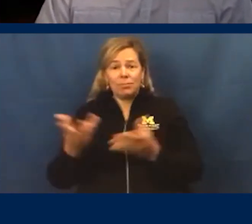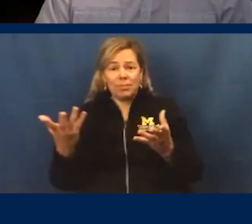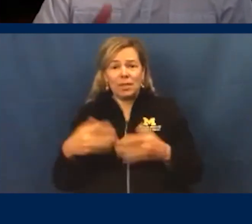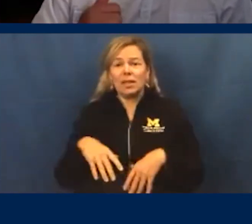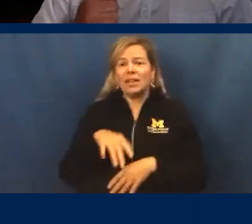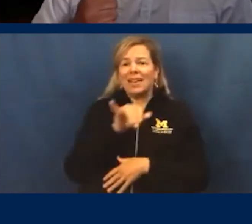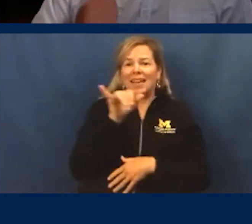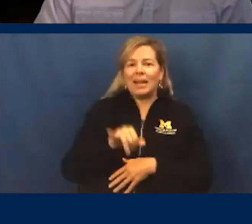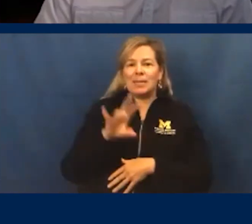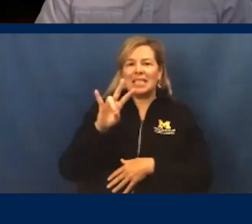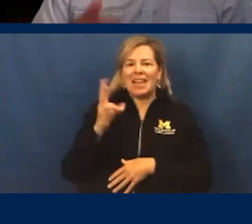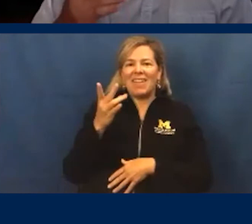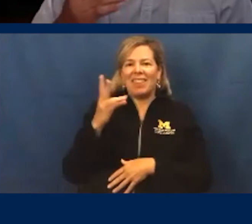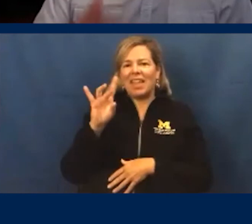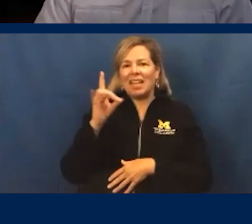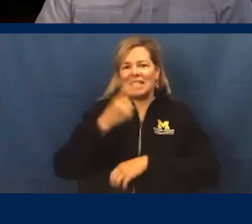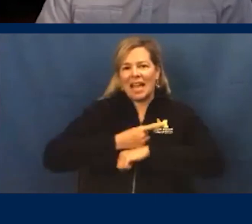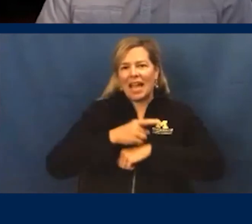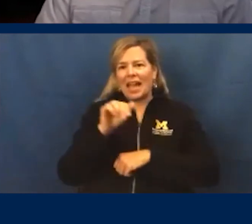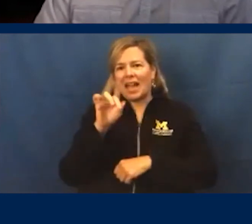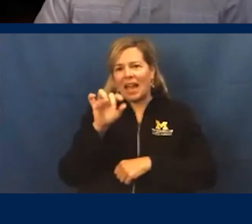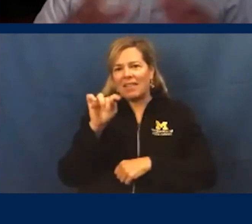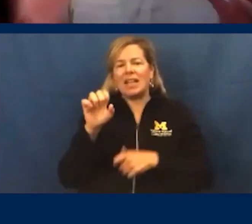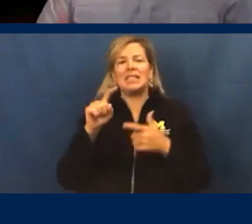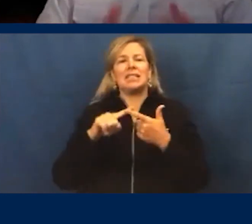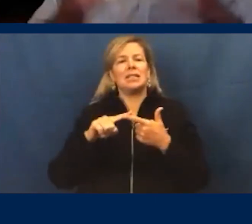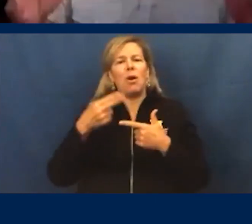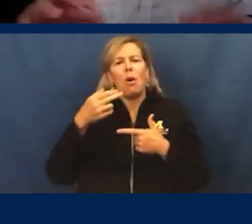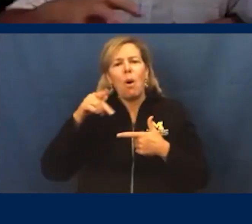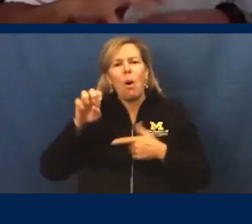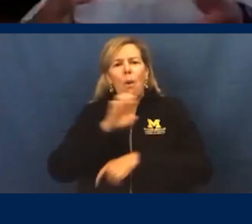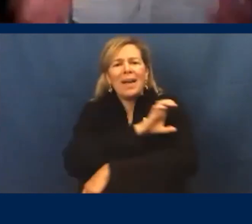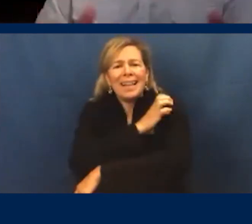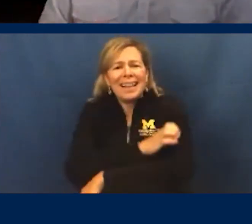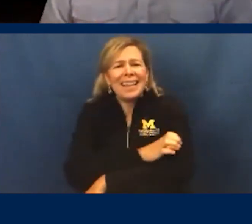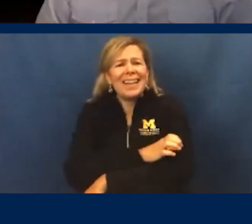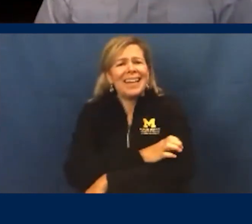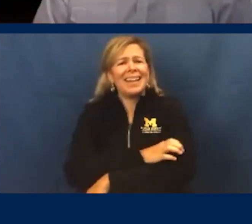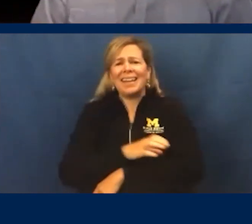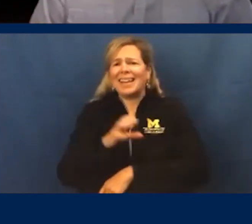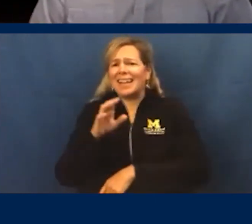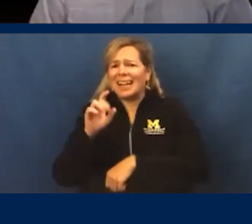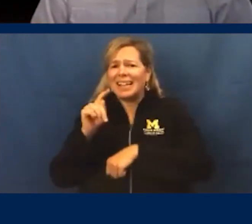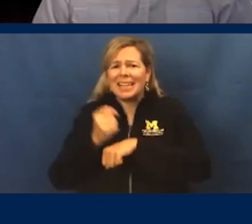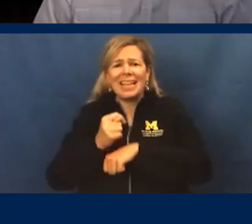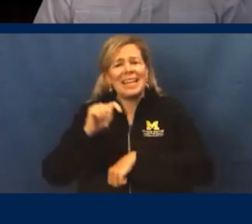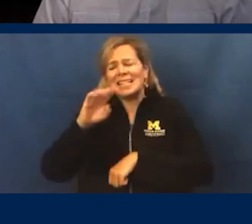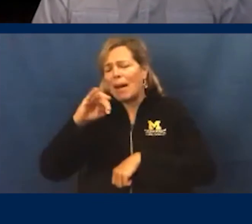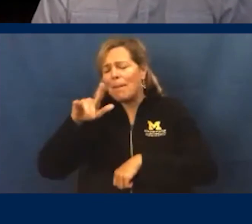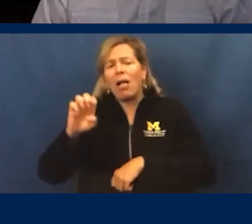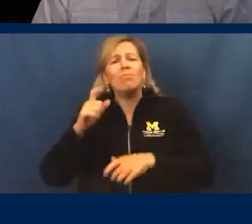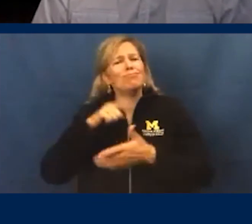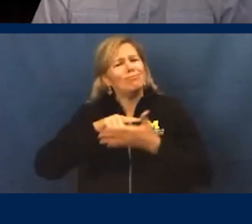Seventh-day Adventist Church, Messiah's Temple, Hope Clinic, all in our area made sure that we did everything we could